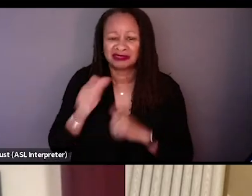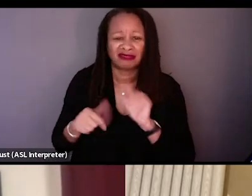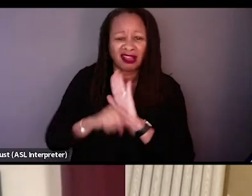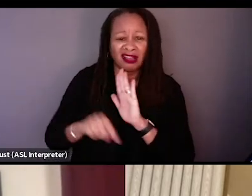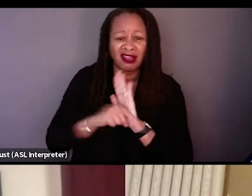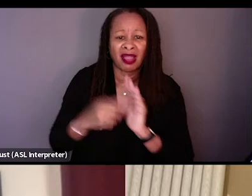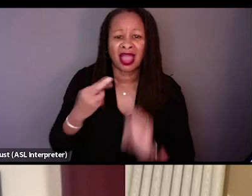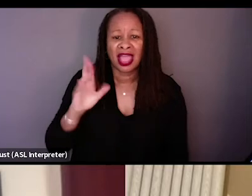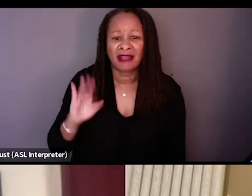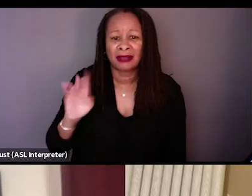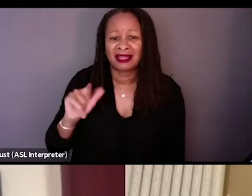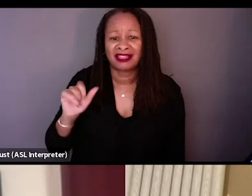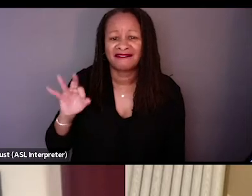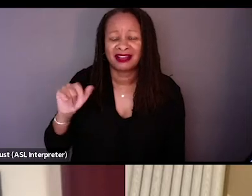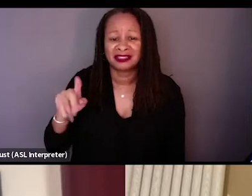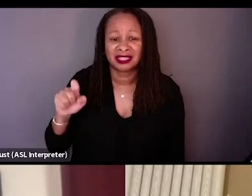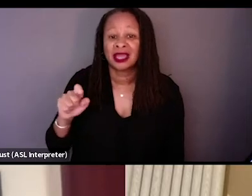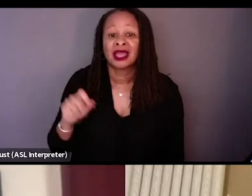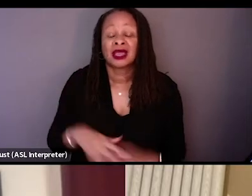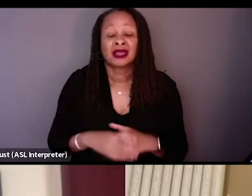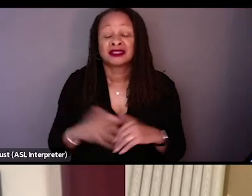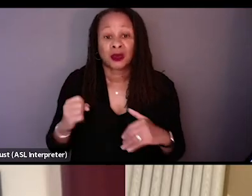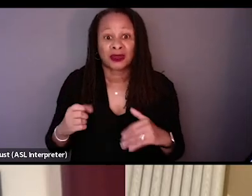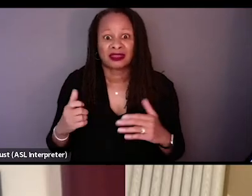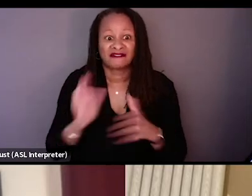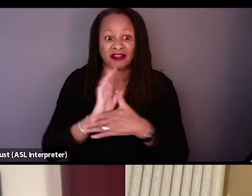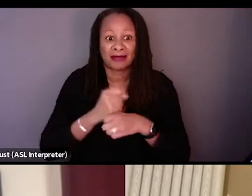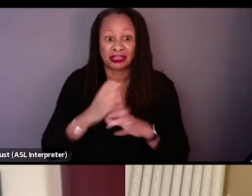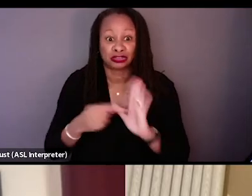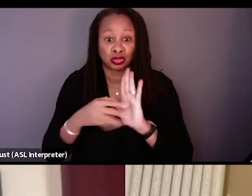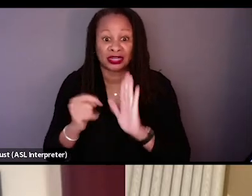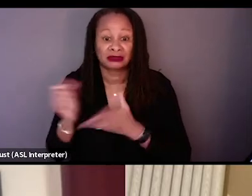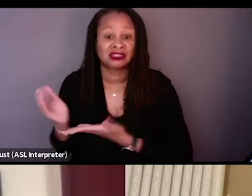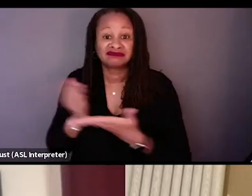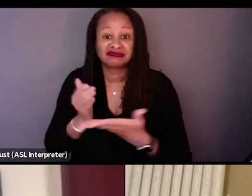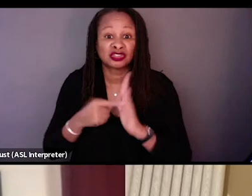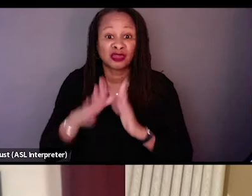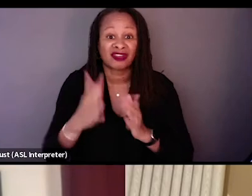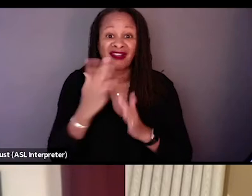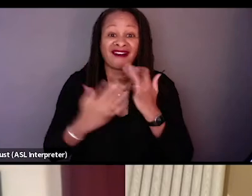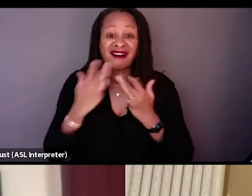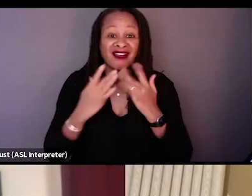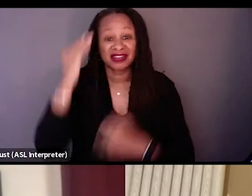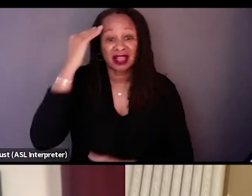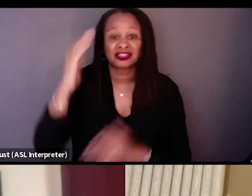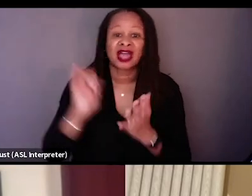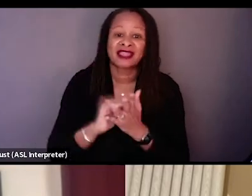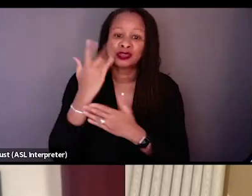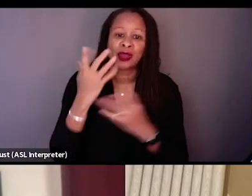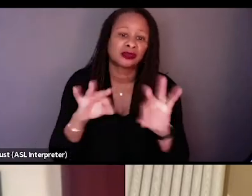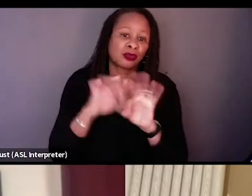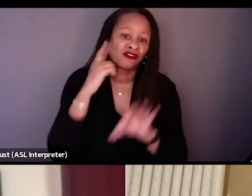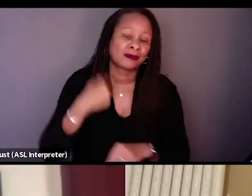the filmmakers going along with it by sticking it in the movie? So they're showing their lack of knowledge. And that's why it's important for me to put this